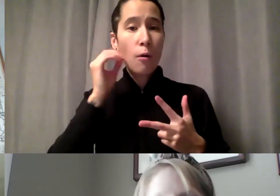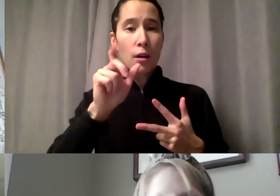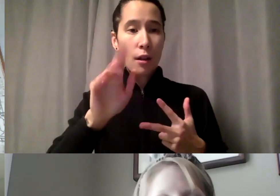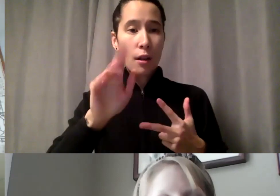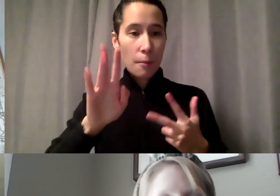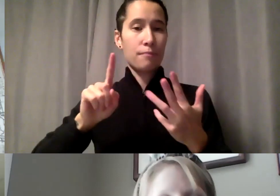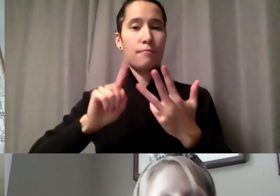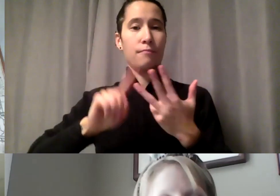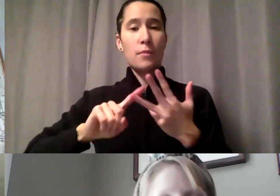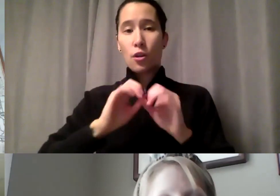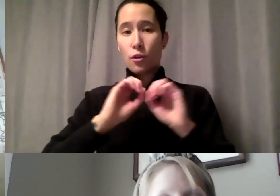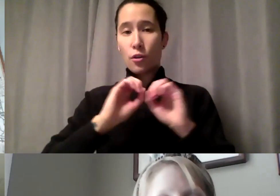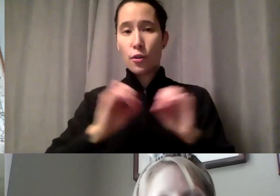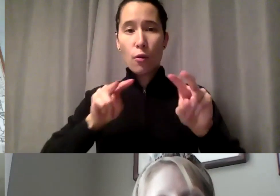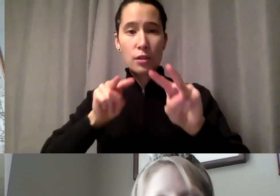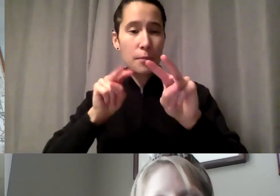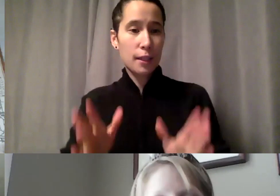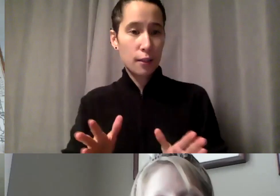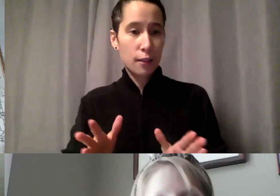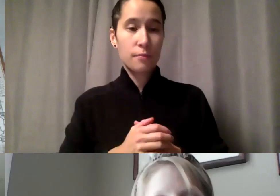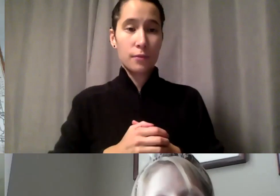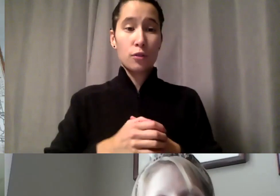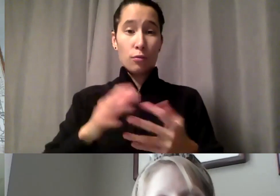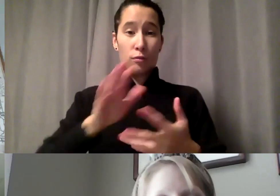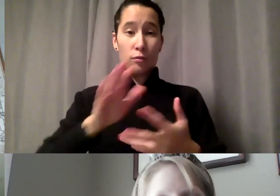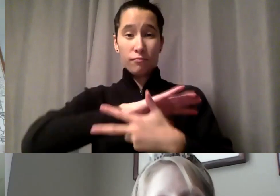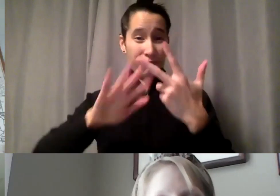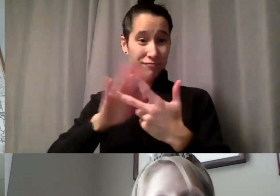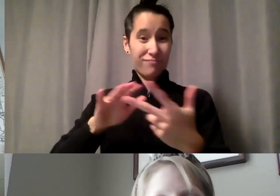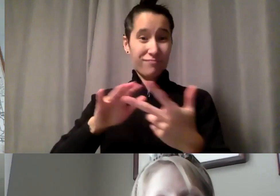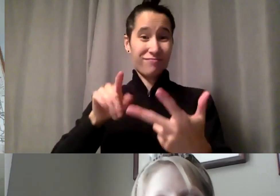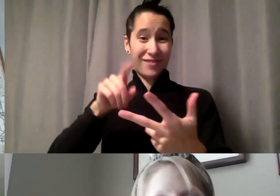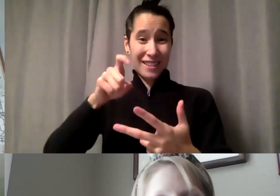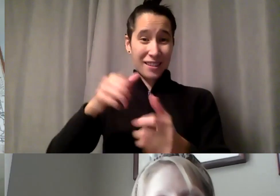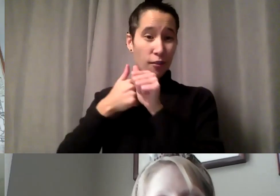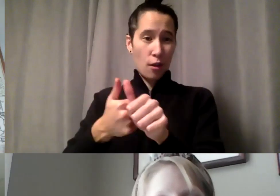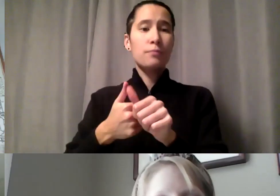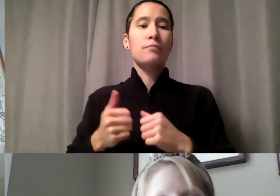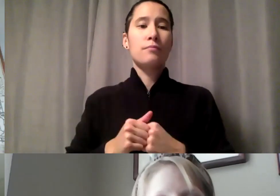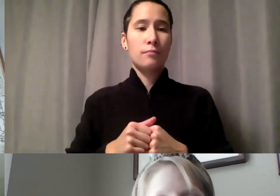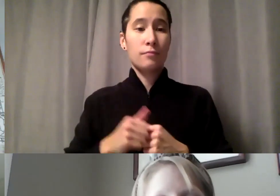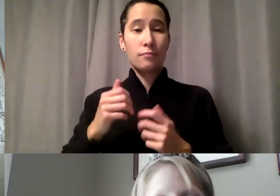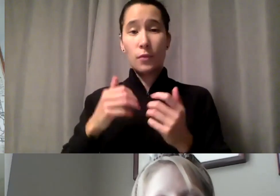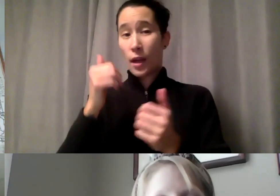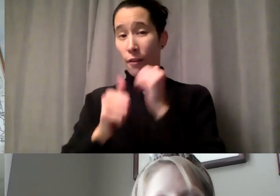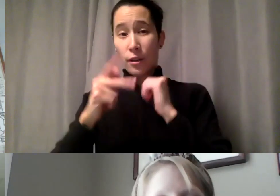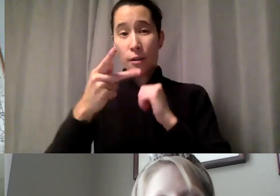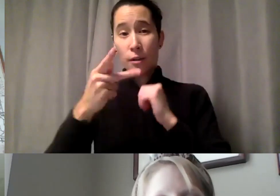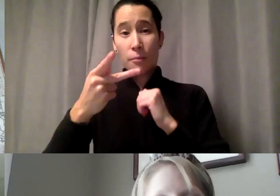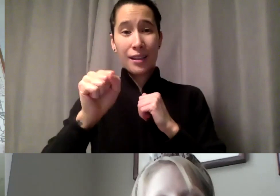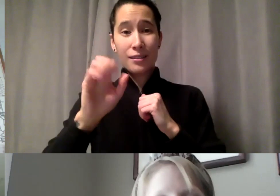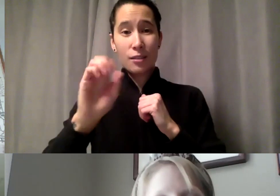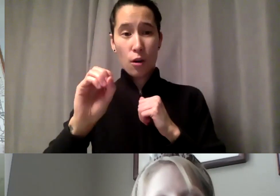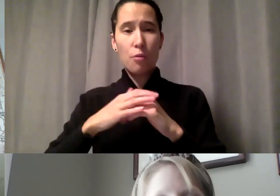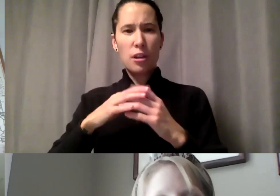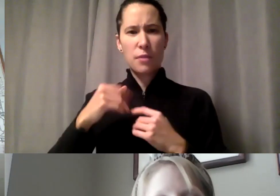Those are if I take the 3 points, those are the things that you should be following. Now, every PSO has been updating and articulating that